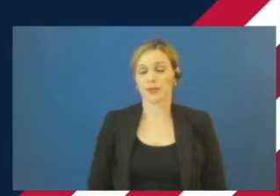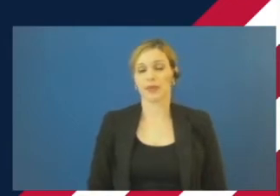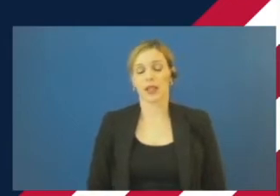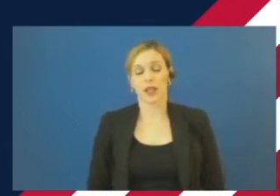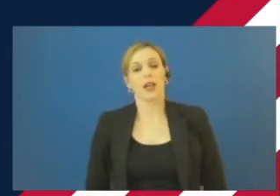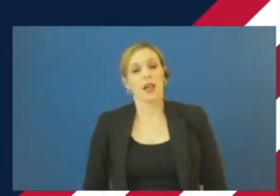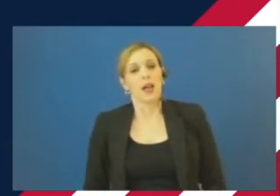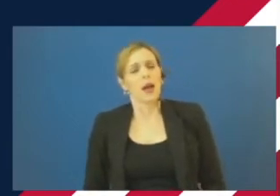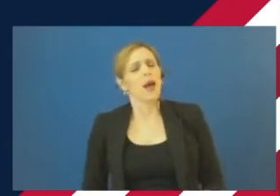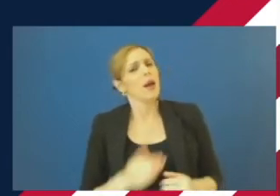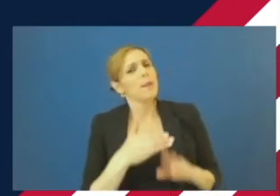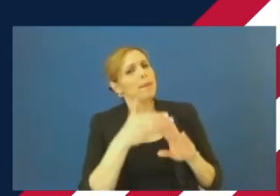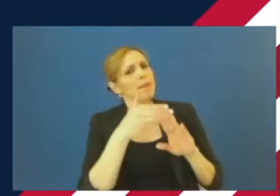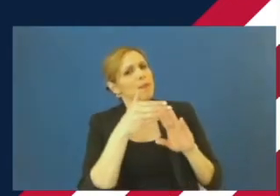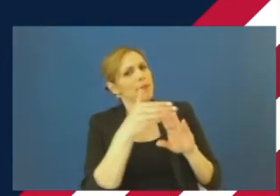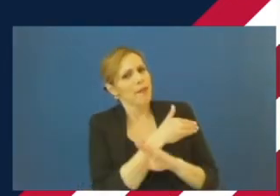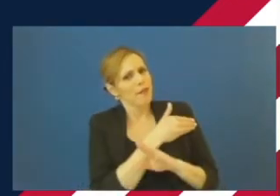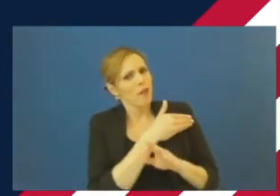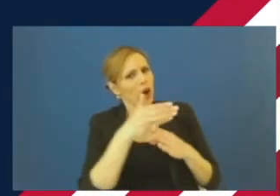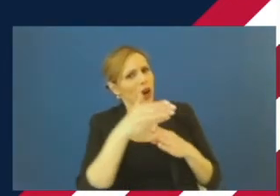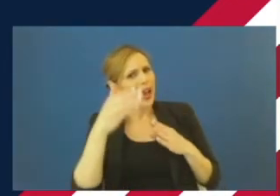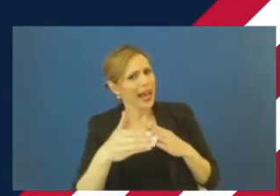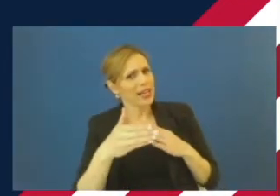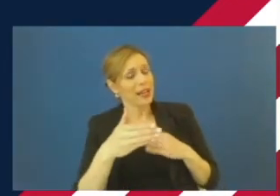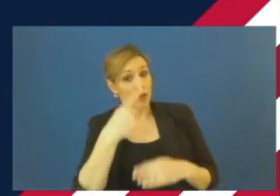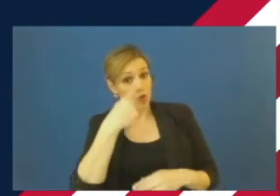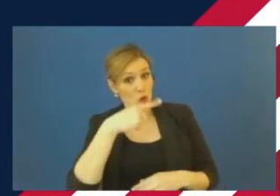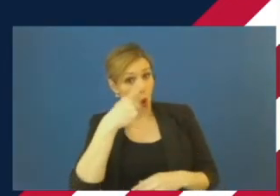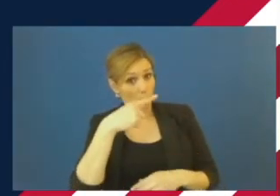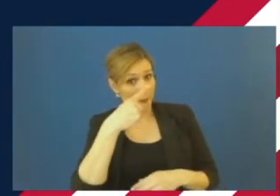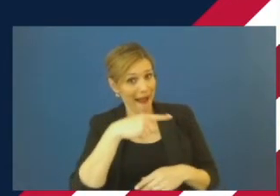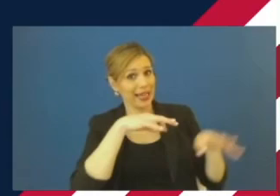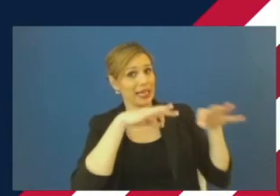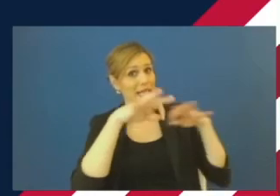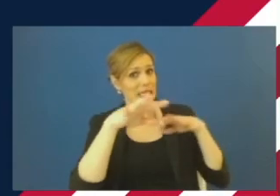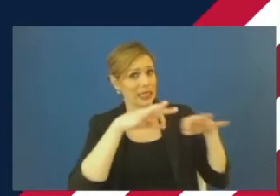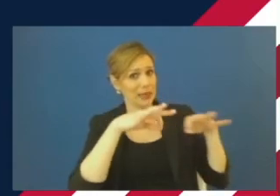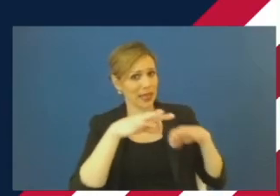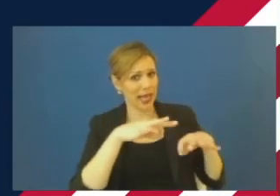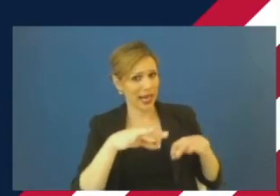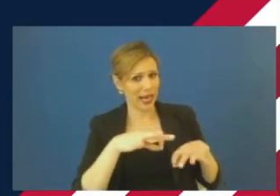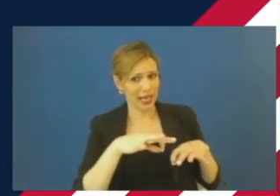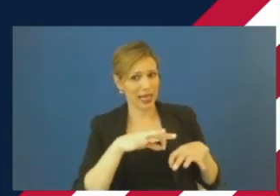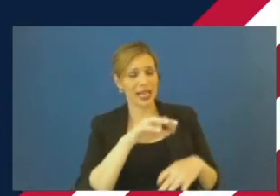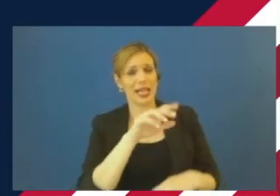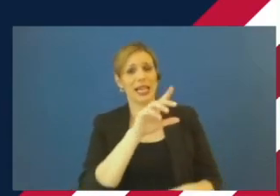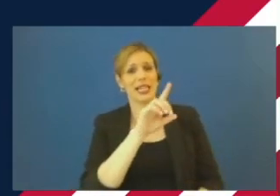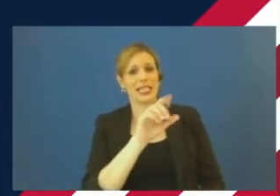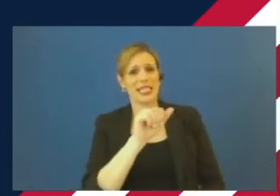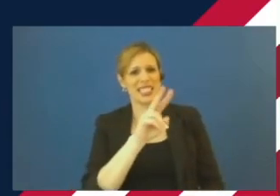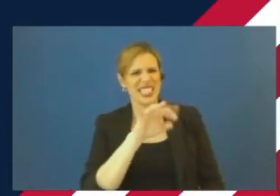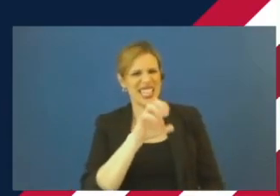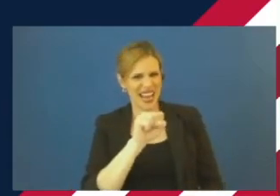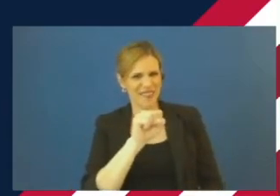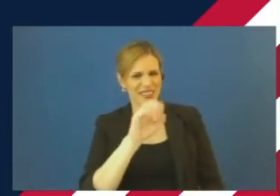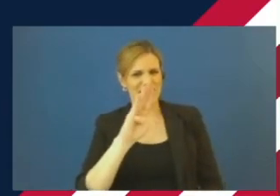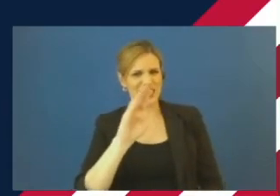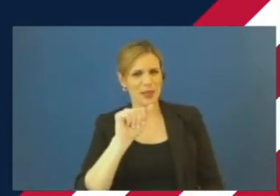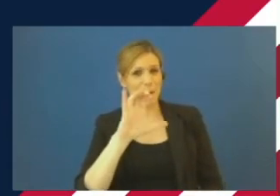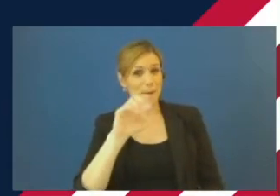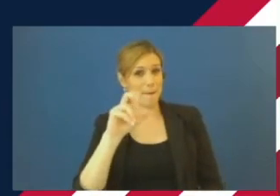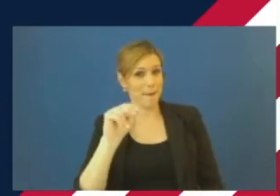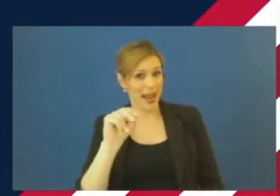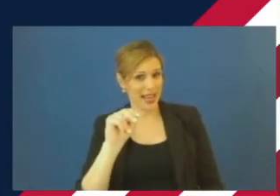you go, can you explain to us what prevailing wage and Davis-Bacon is and why it's so important to